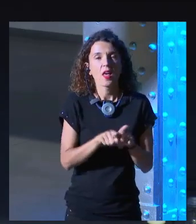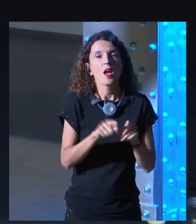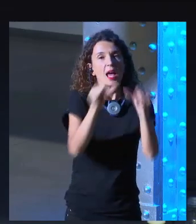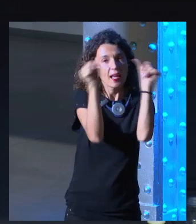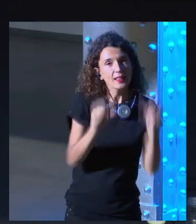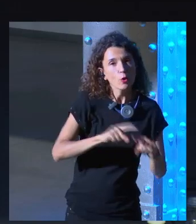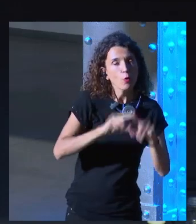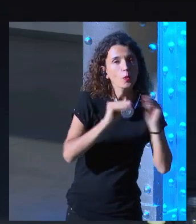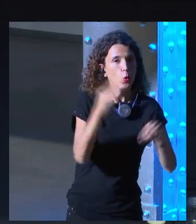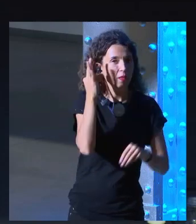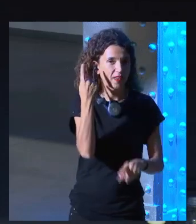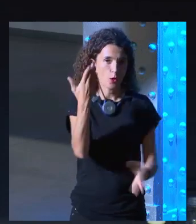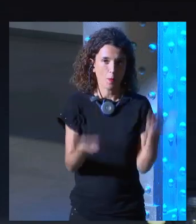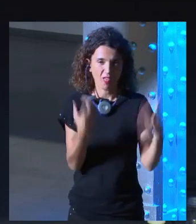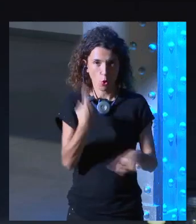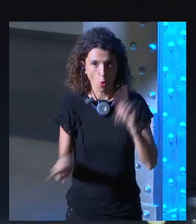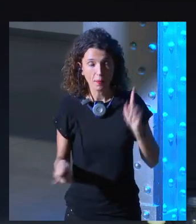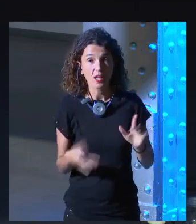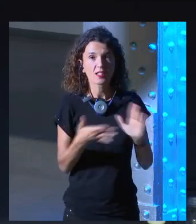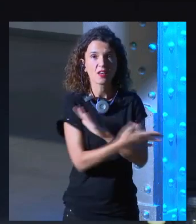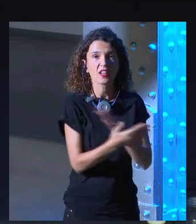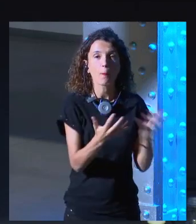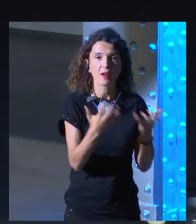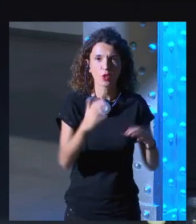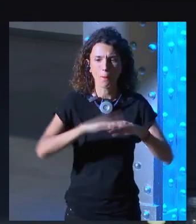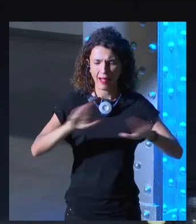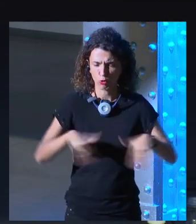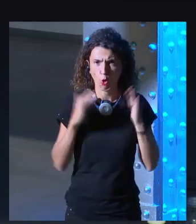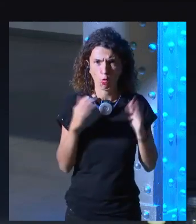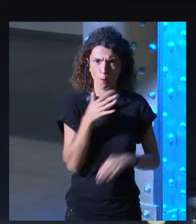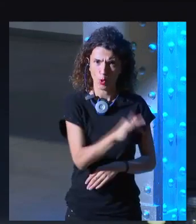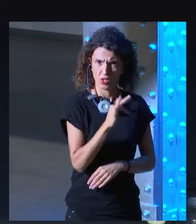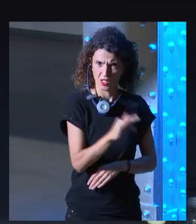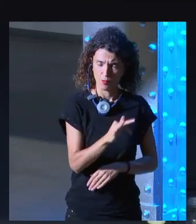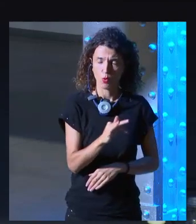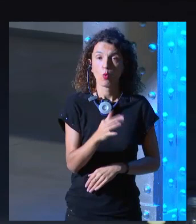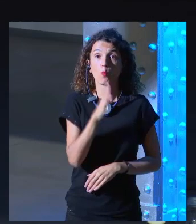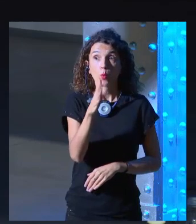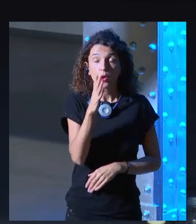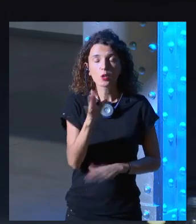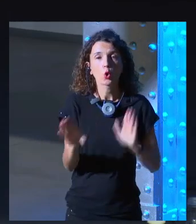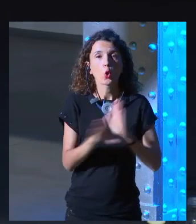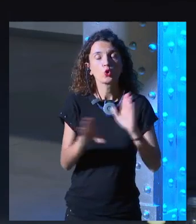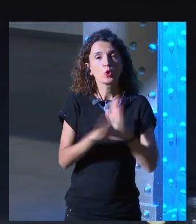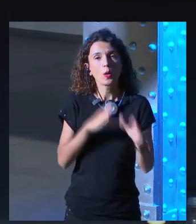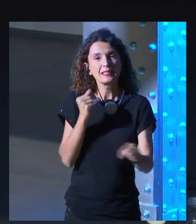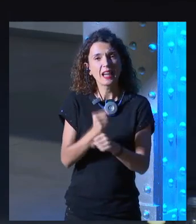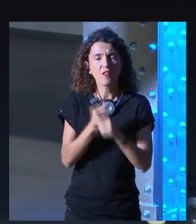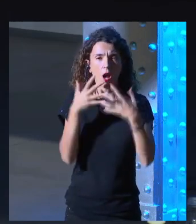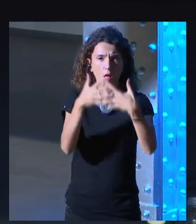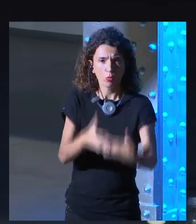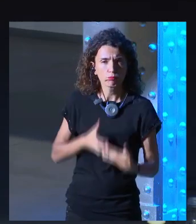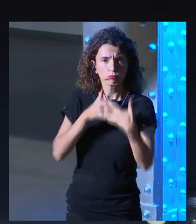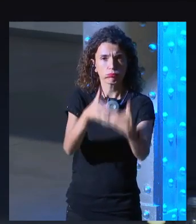should be a benefit for everyone. And that's why, we have to go on working, fighting, arguing about